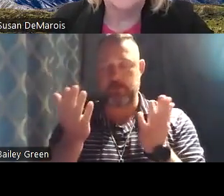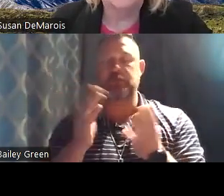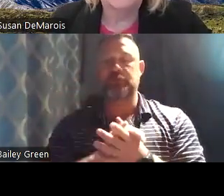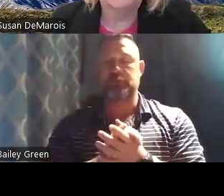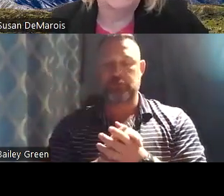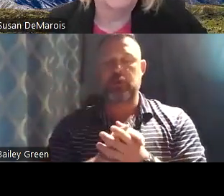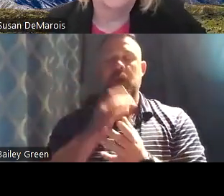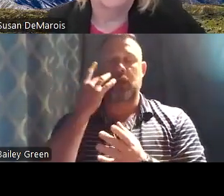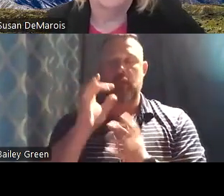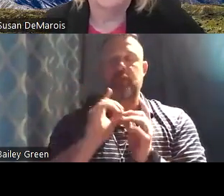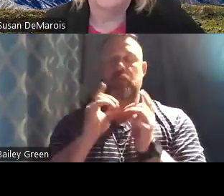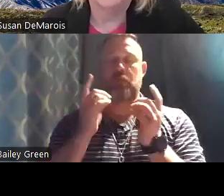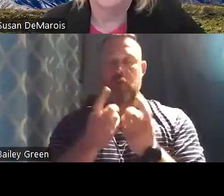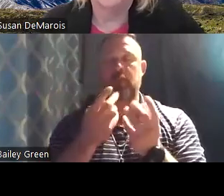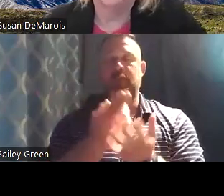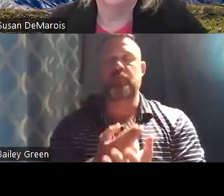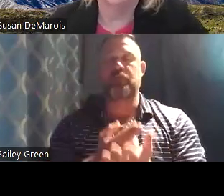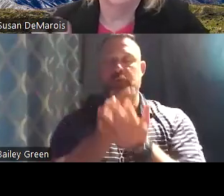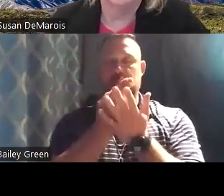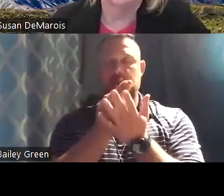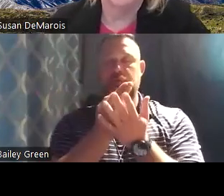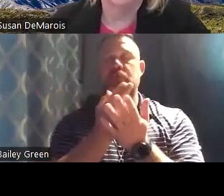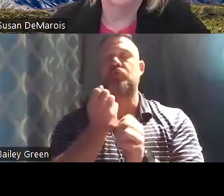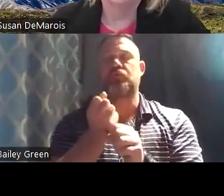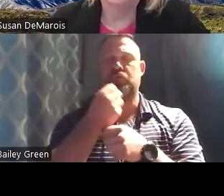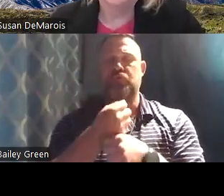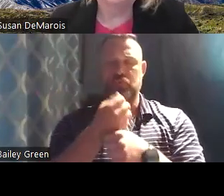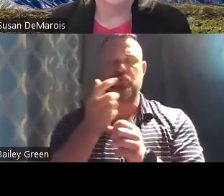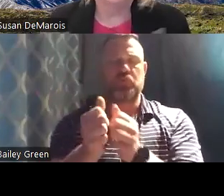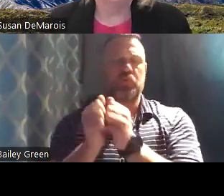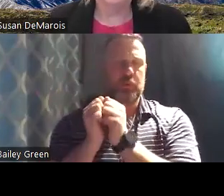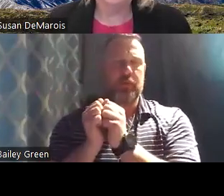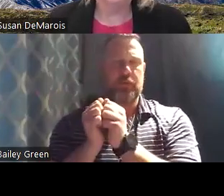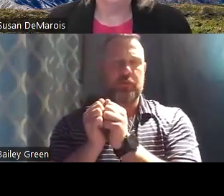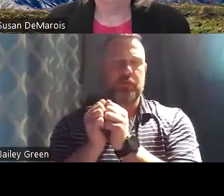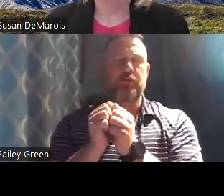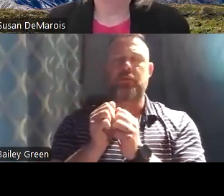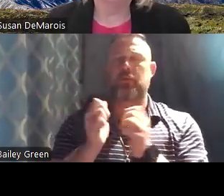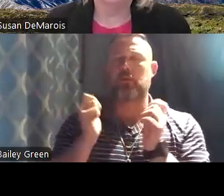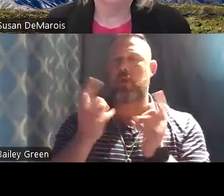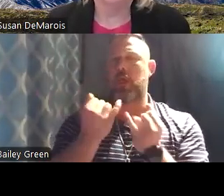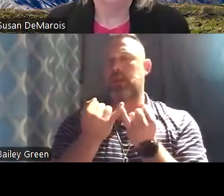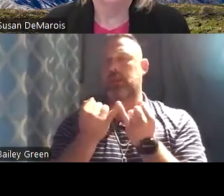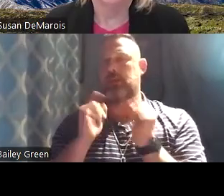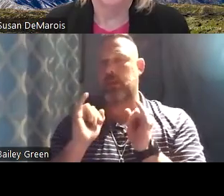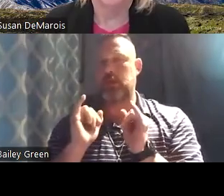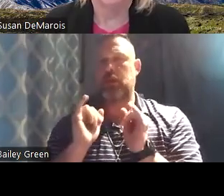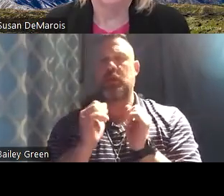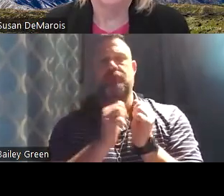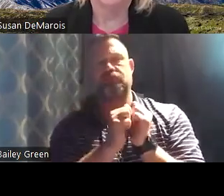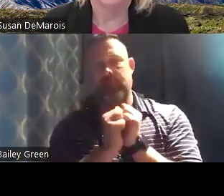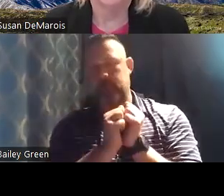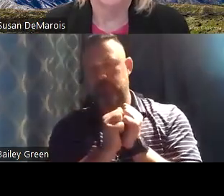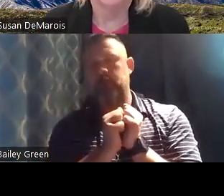and the California Department of Rehabilitation to produce that together. And we all independently and collaboratively